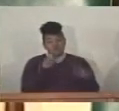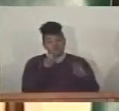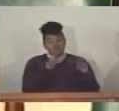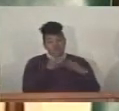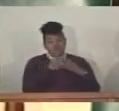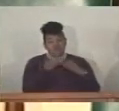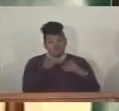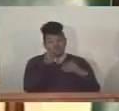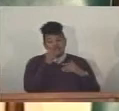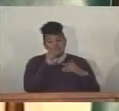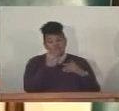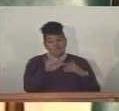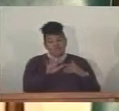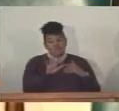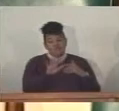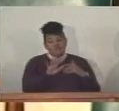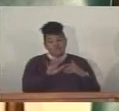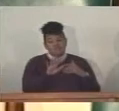after 11:45,